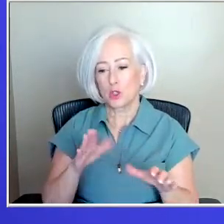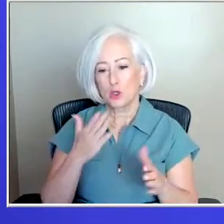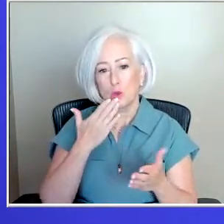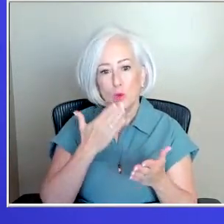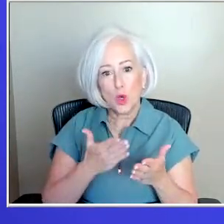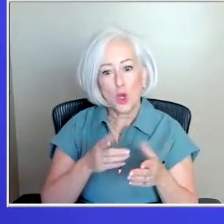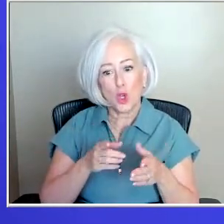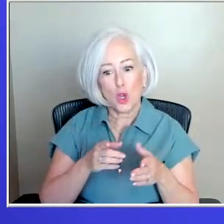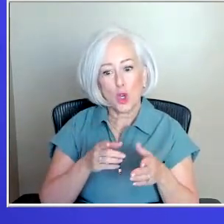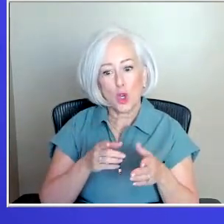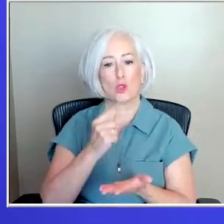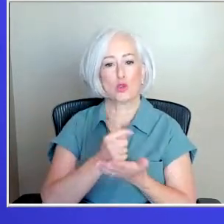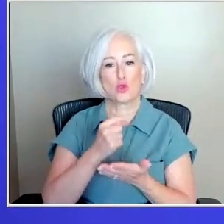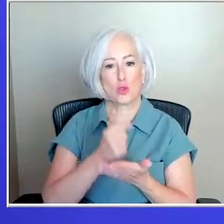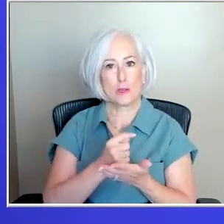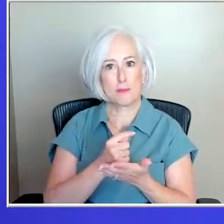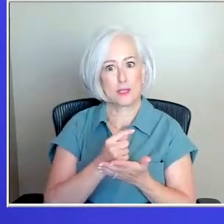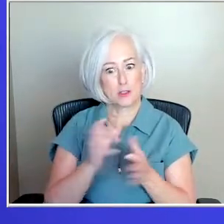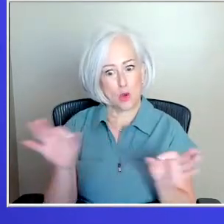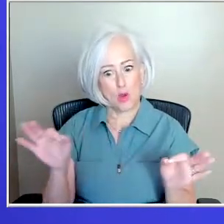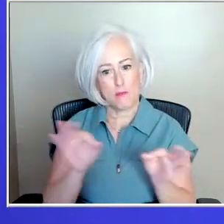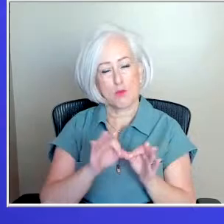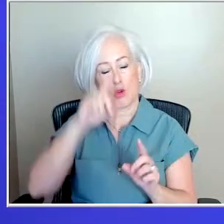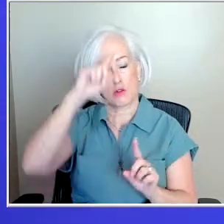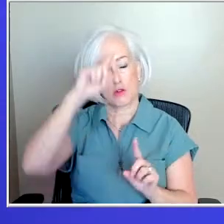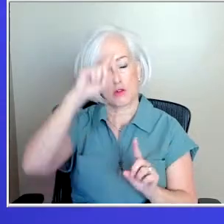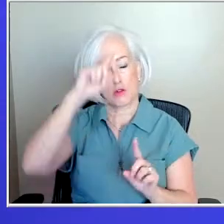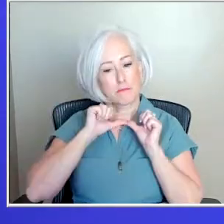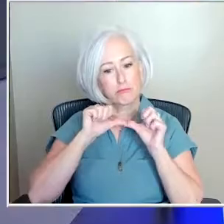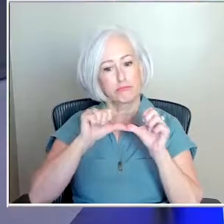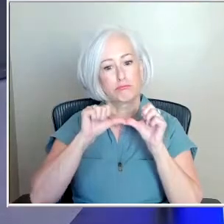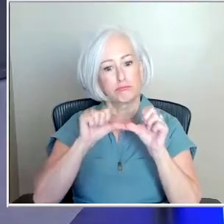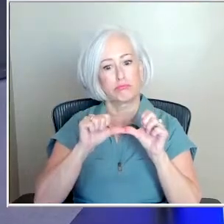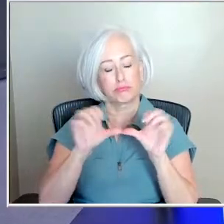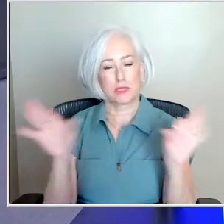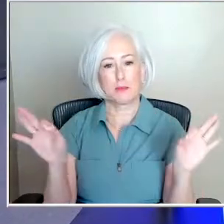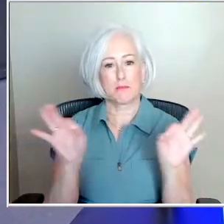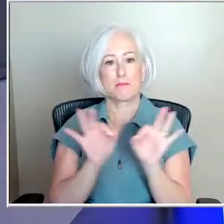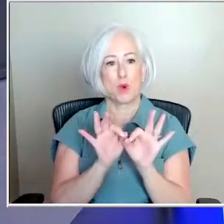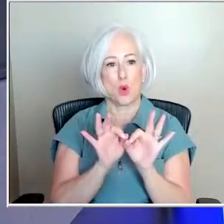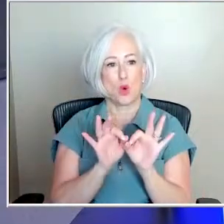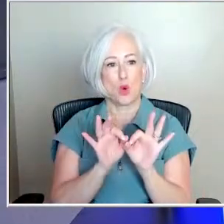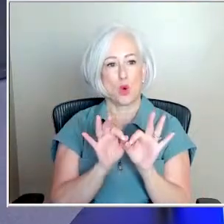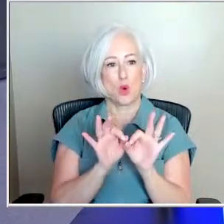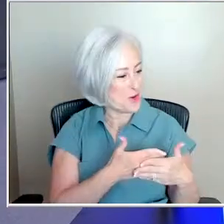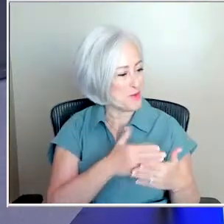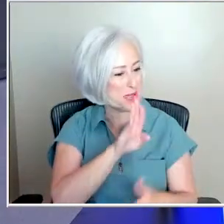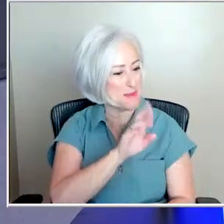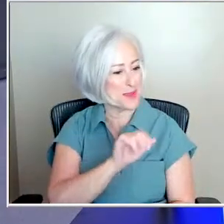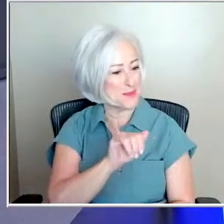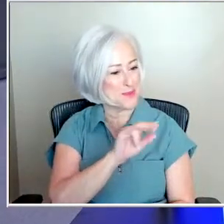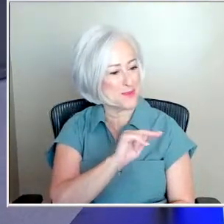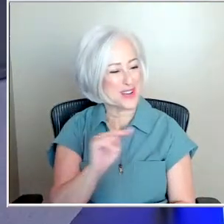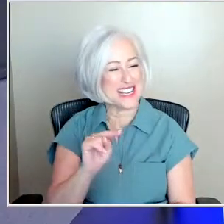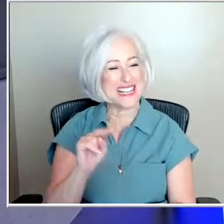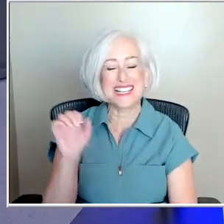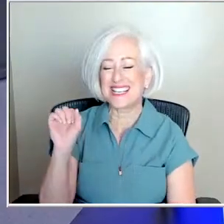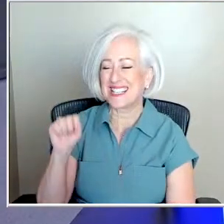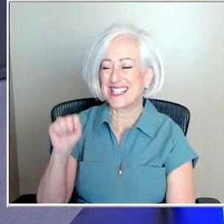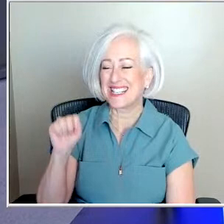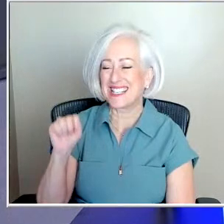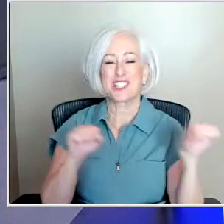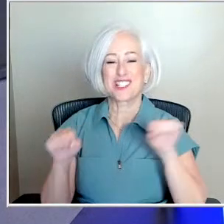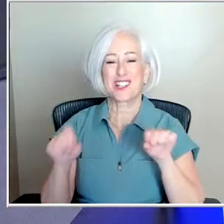just trying to stay positive the whole time was for baby exactly Bryn, what I right? needed. For Bryn. For Bryn. She was your cheerleader right there the whole